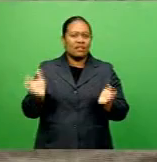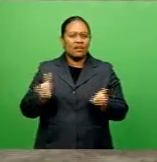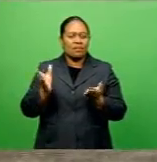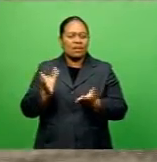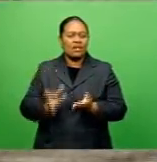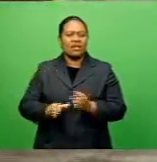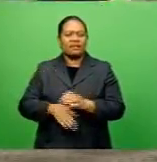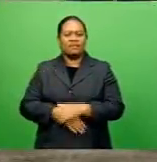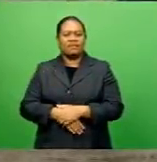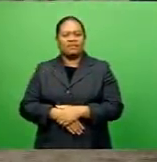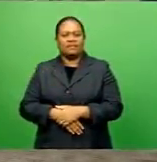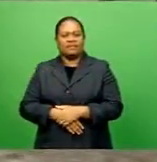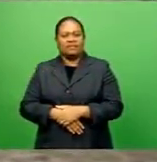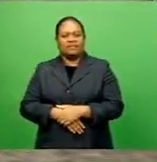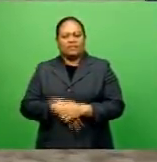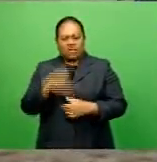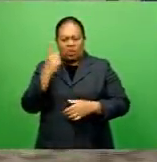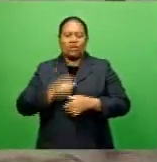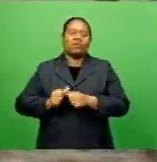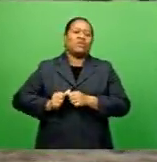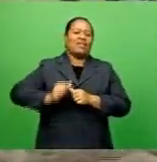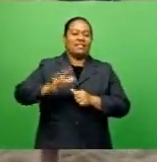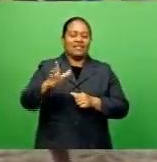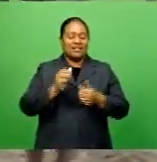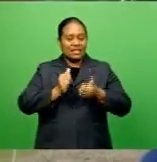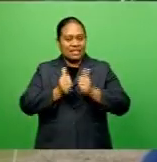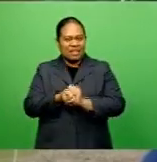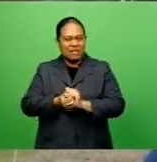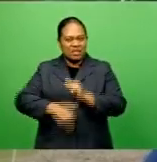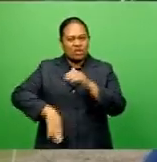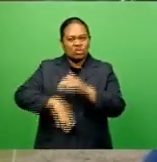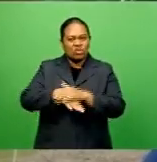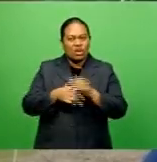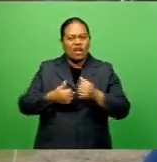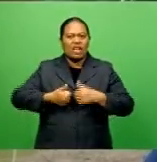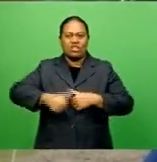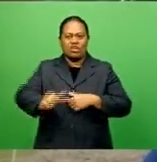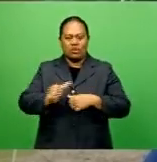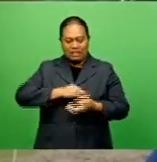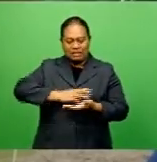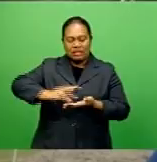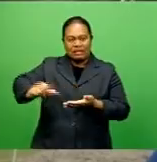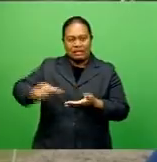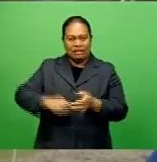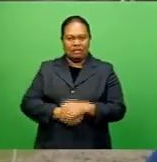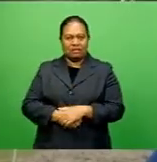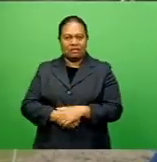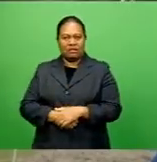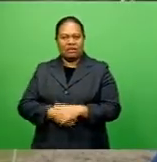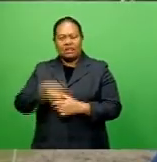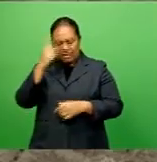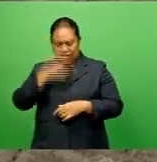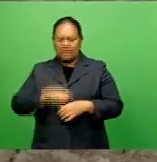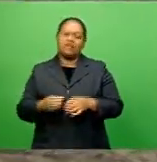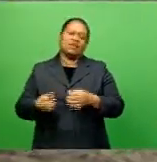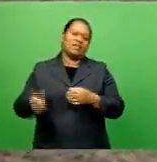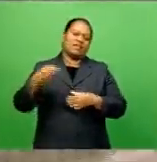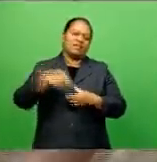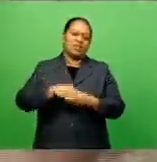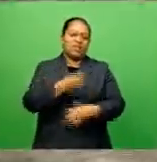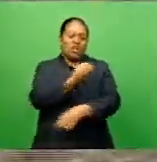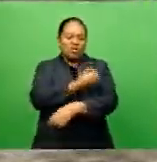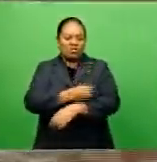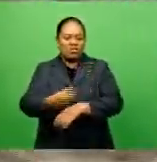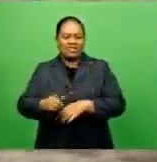to excel in this form of the game, I think we'll have a very competitive team going into the Oceania Championship. Fiji